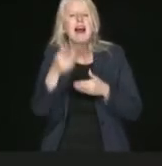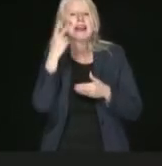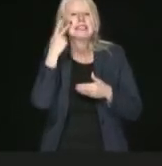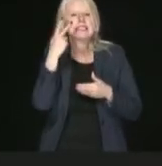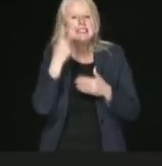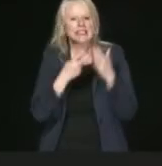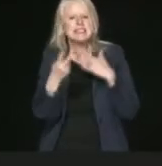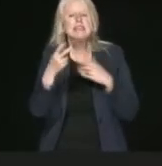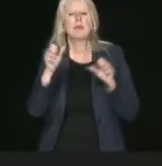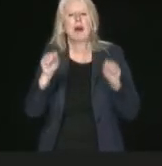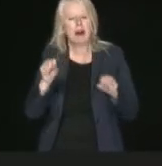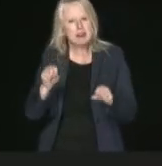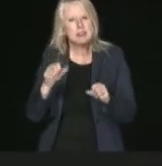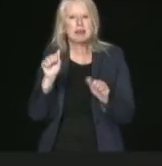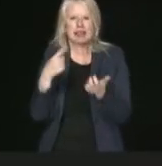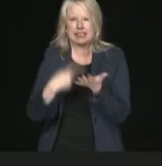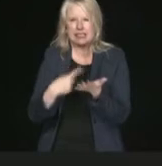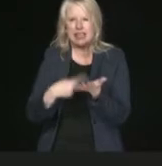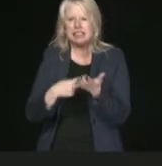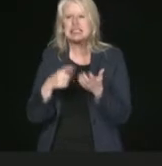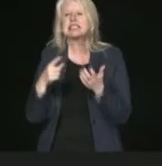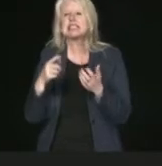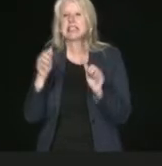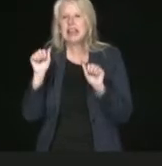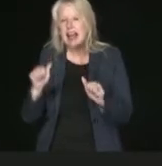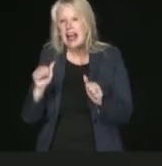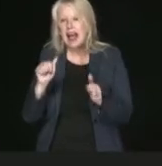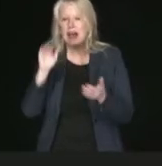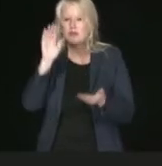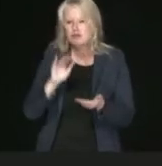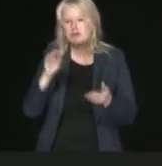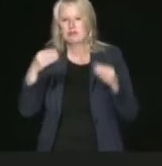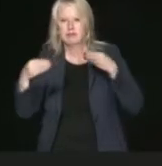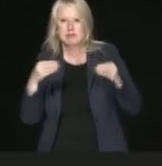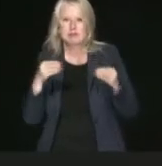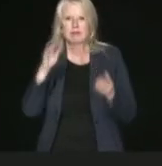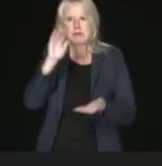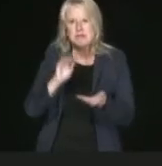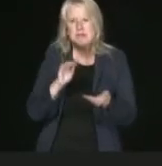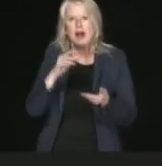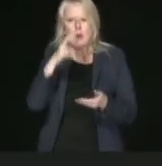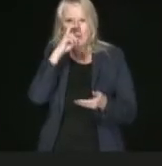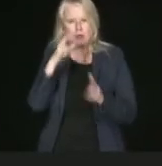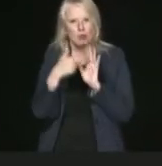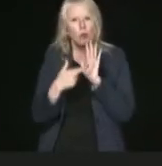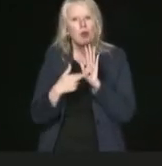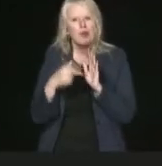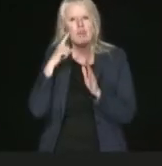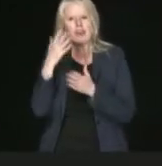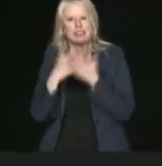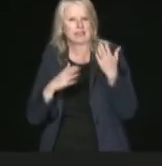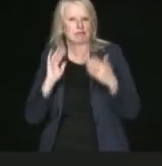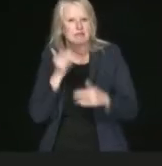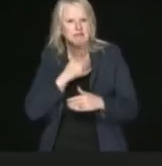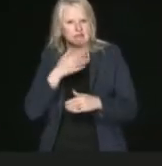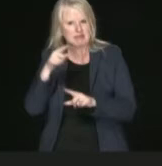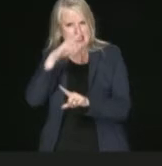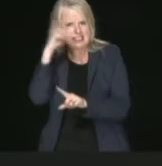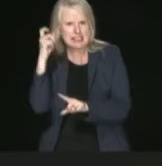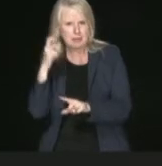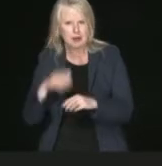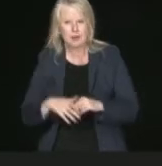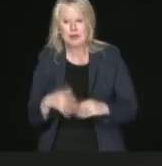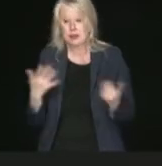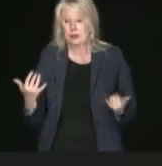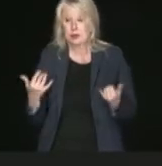to be able to talk about relaxing the current rules in the summer. What we are in right now is the